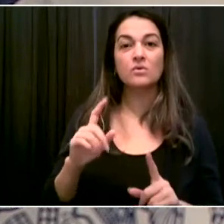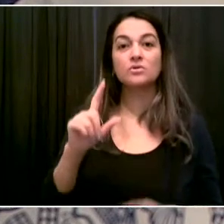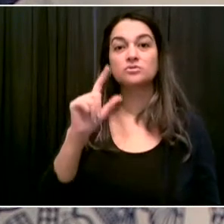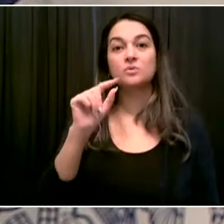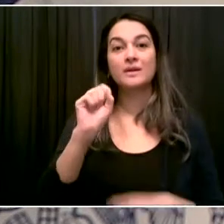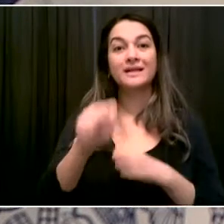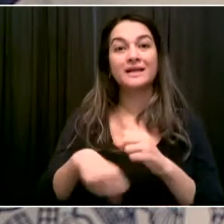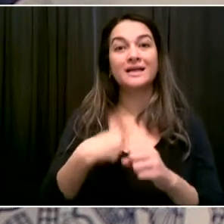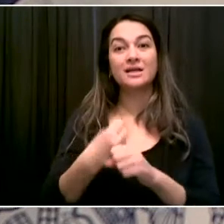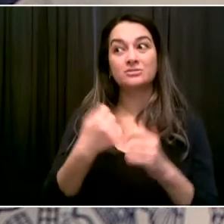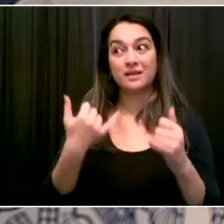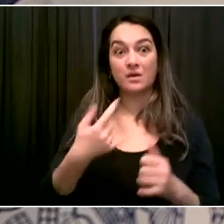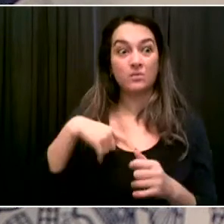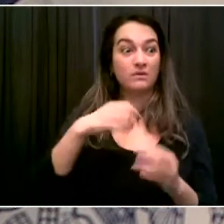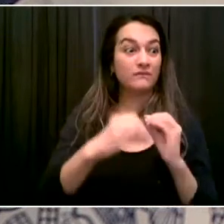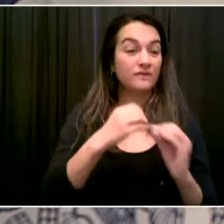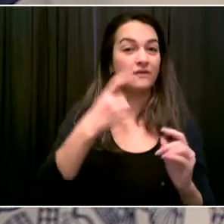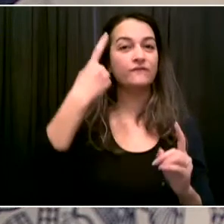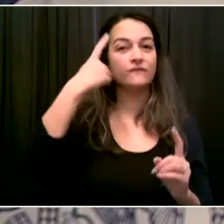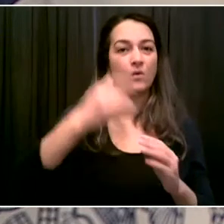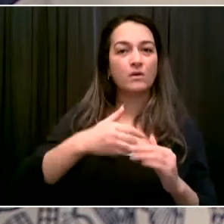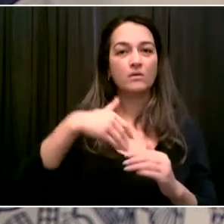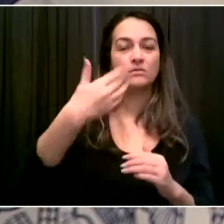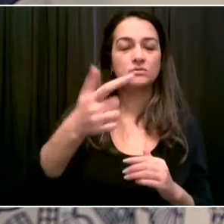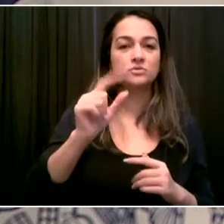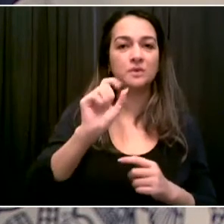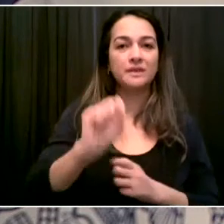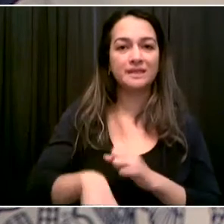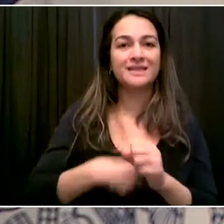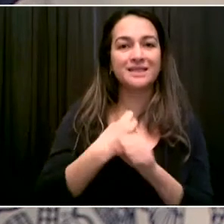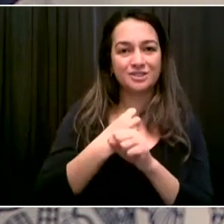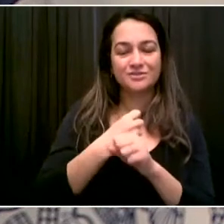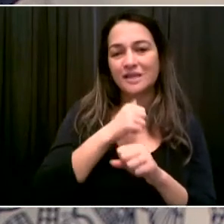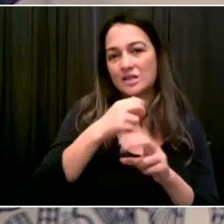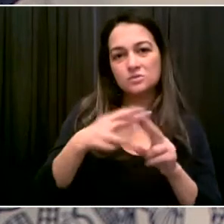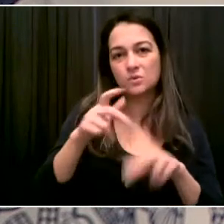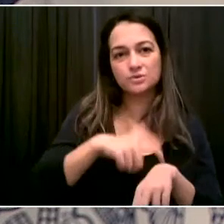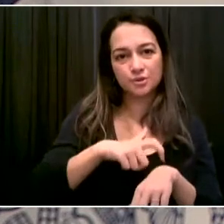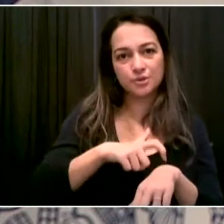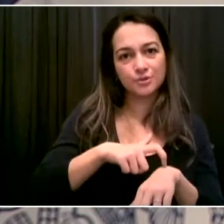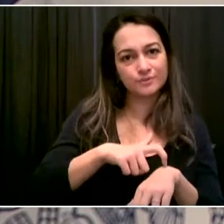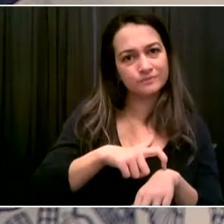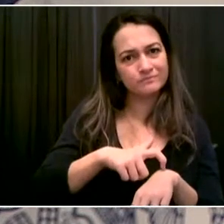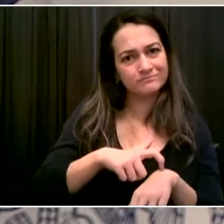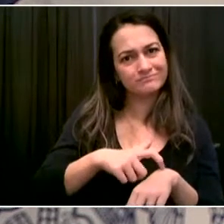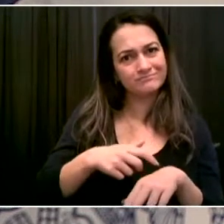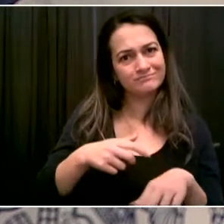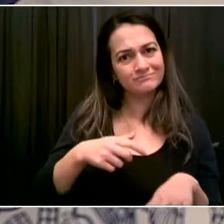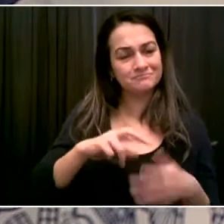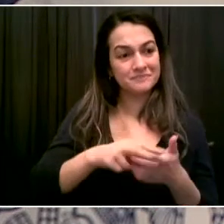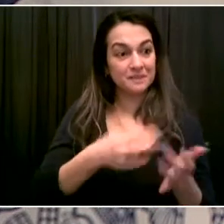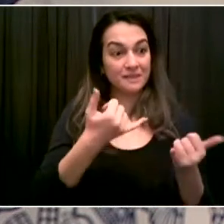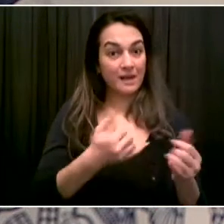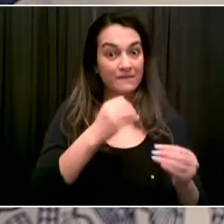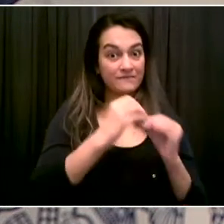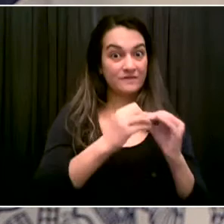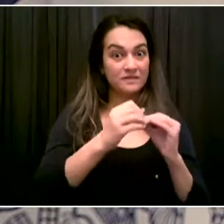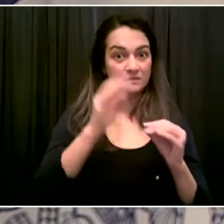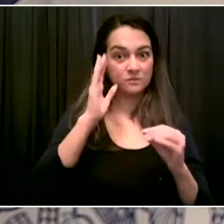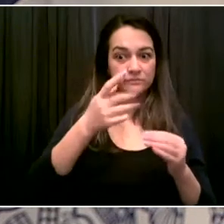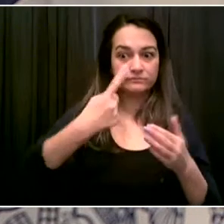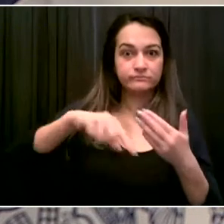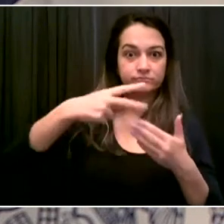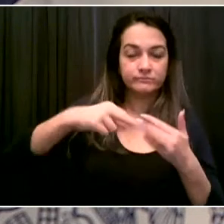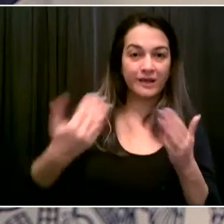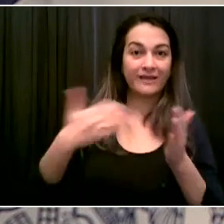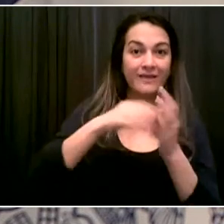When we first engaged this issue, we thought we were dealing with a very tight window. And we tried to come up with solutions, all of which raised